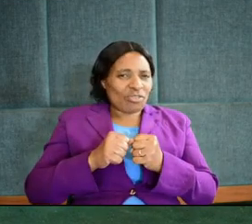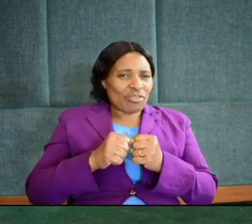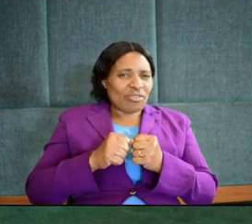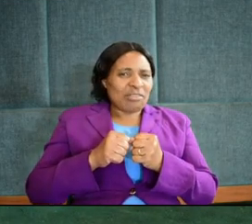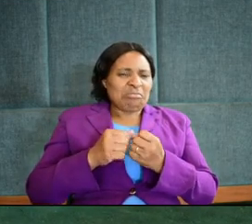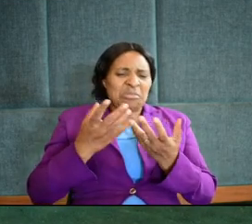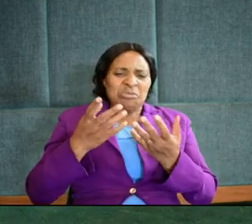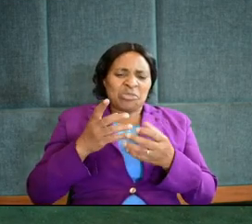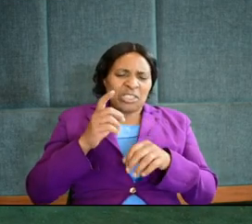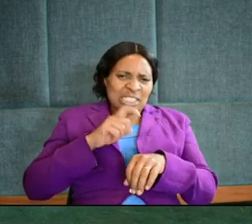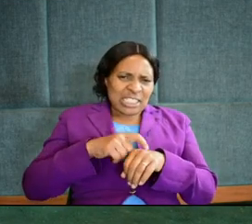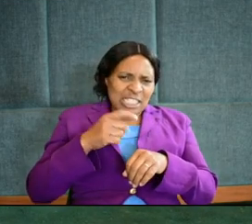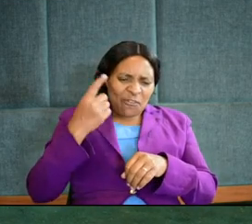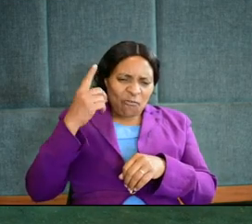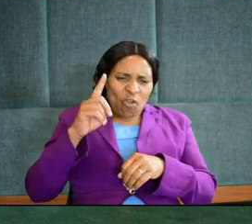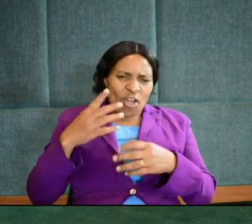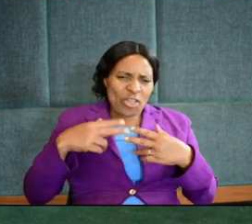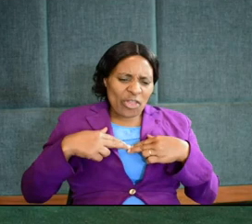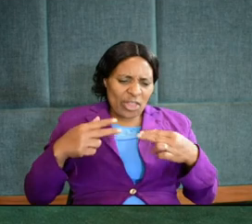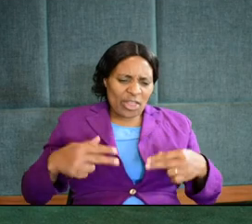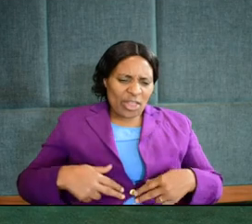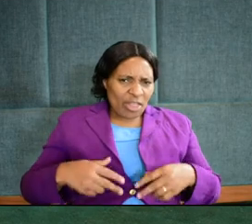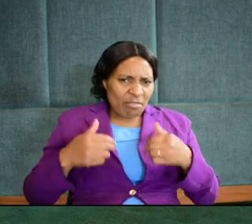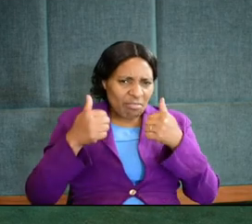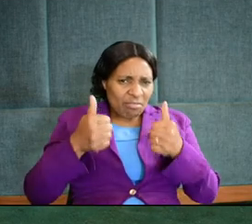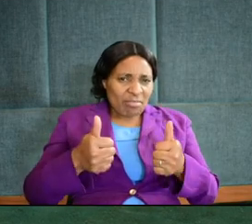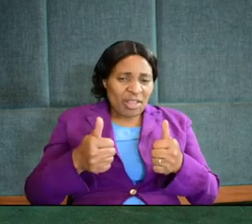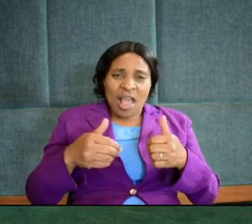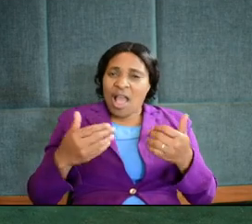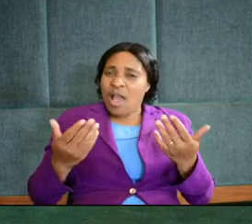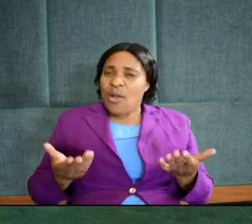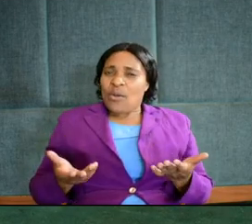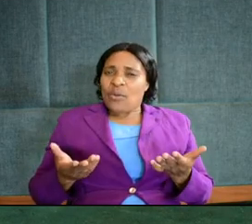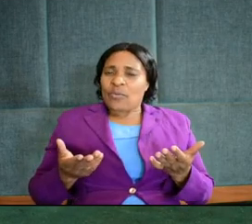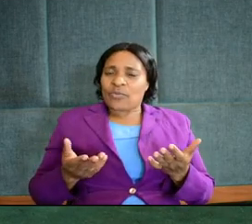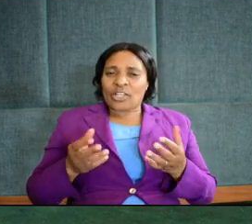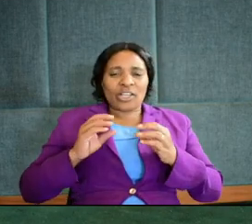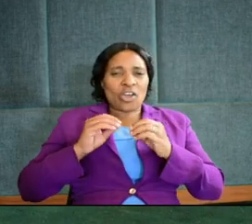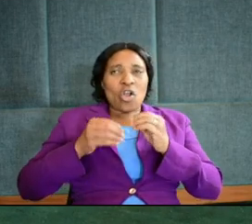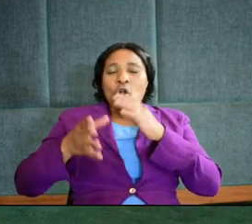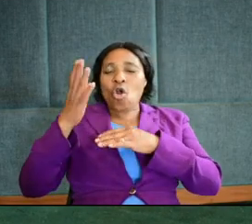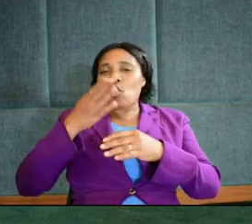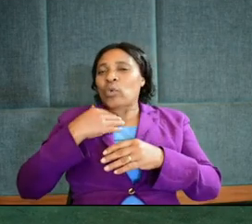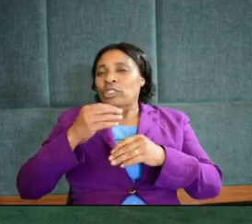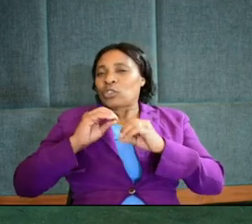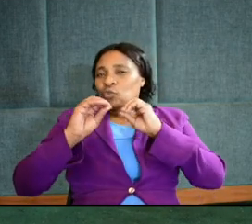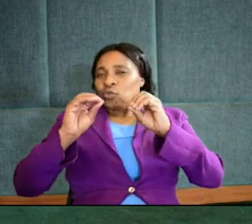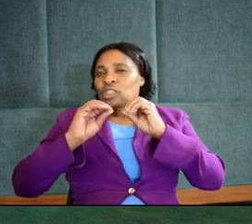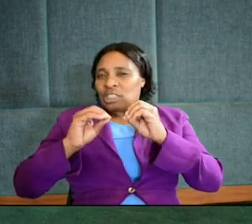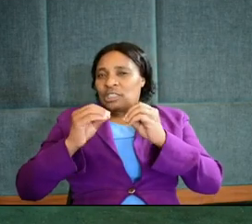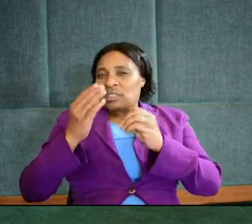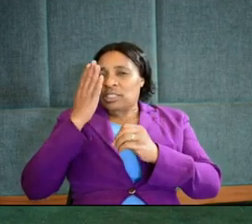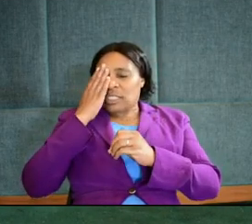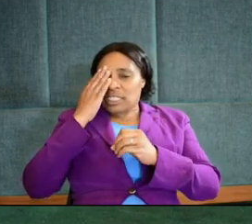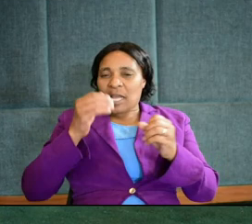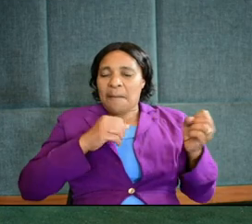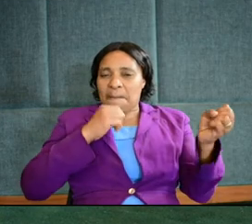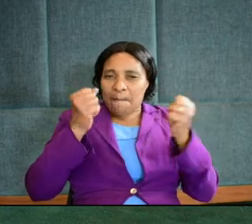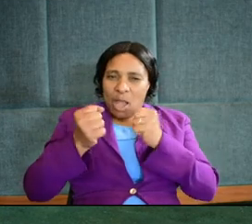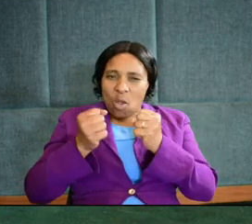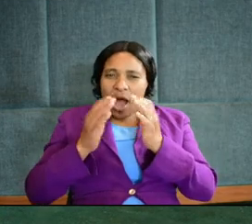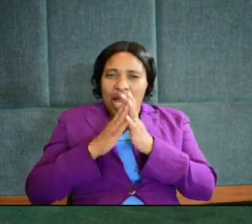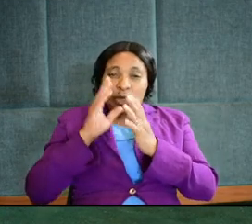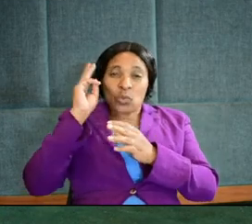on a pole for healing? And what was God trying to teach the Israelites about his power and their willingness to trust